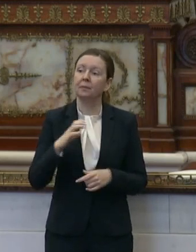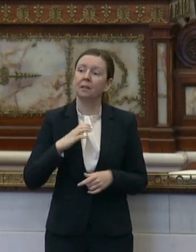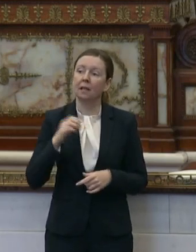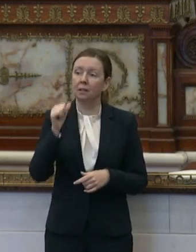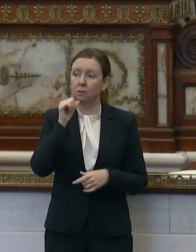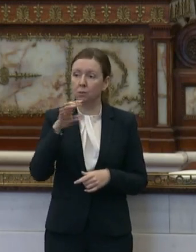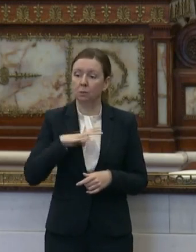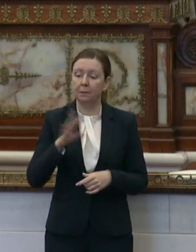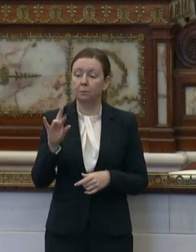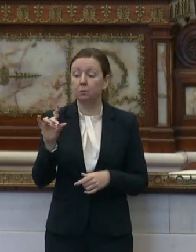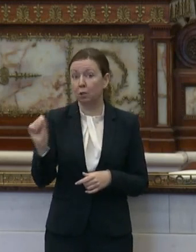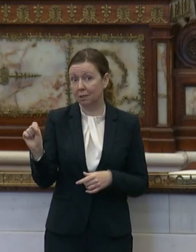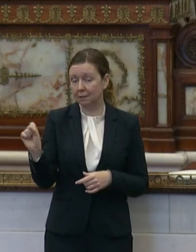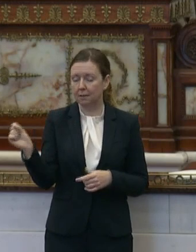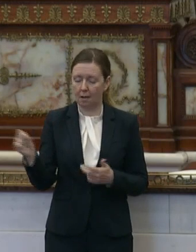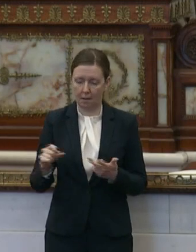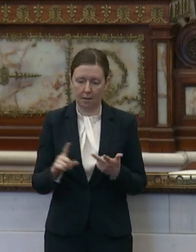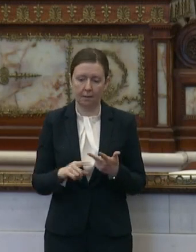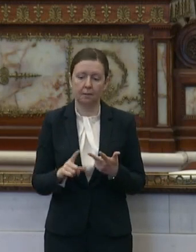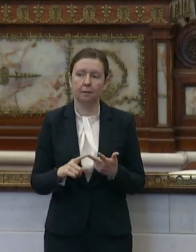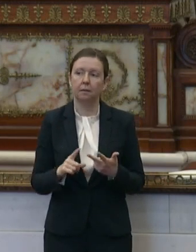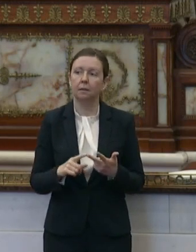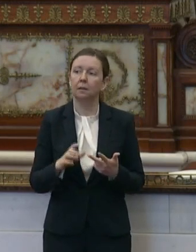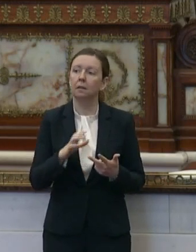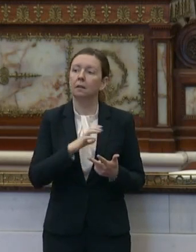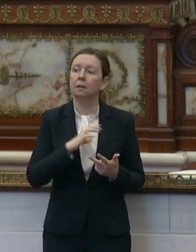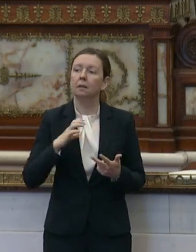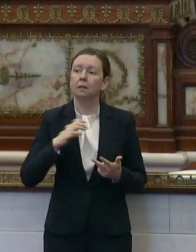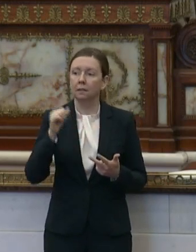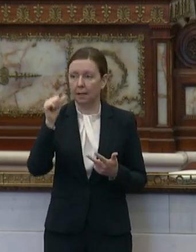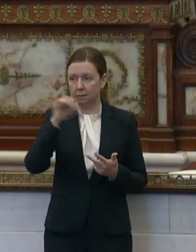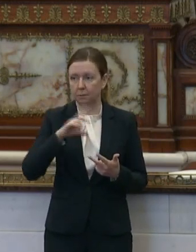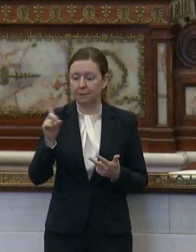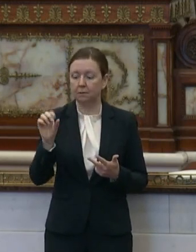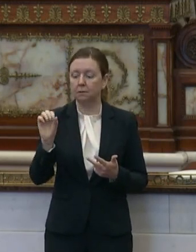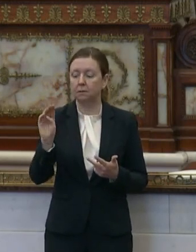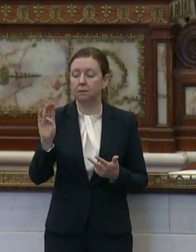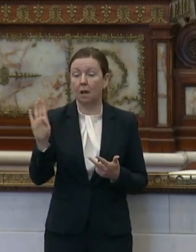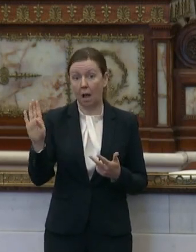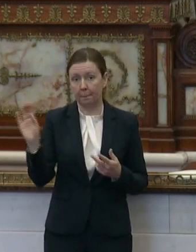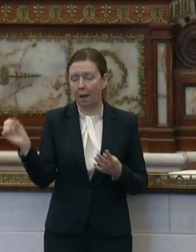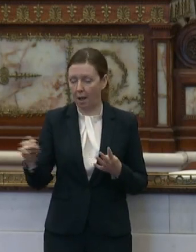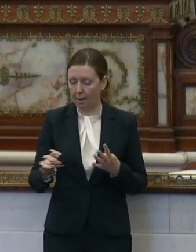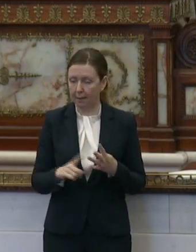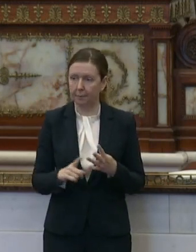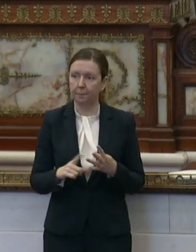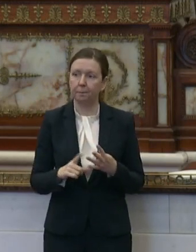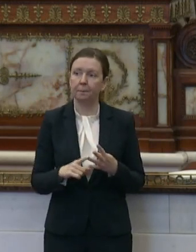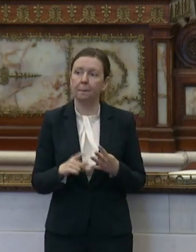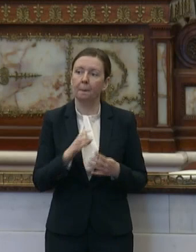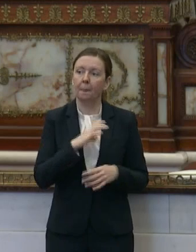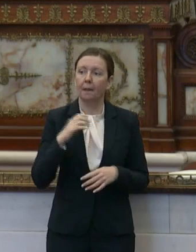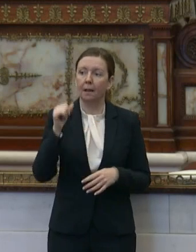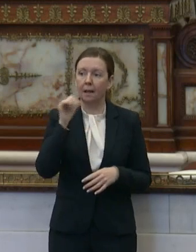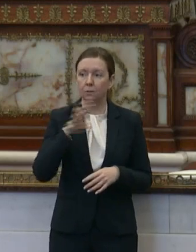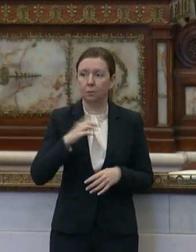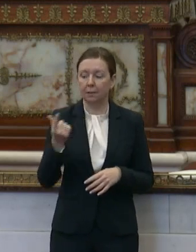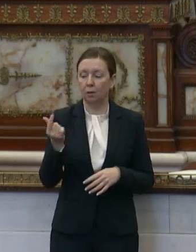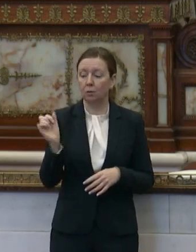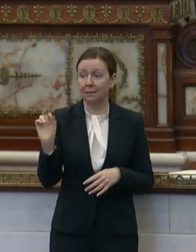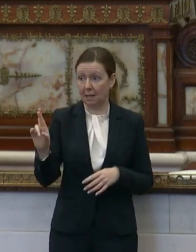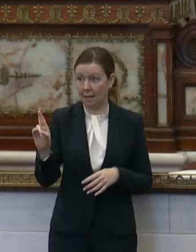Aye. Councilwoman Brooks. Aye. Councilman Dom. Aye. Councilwoman